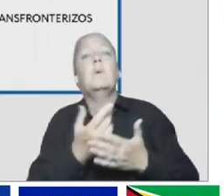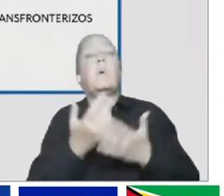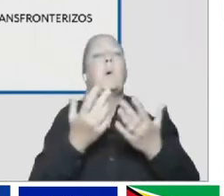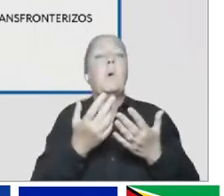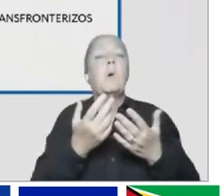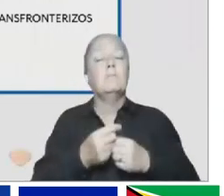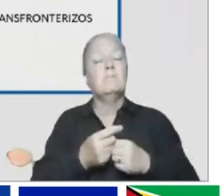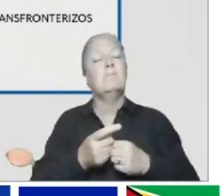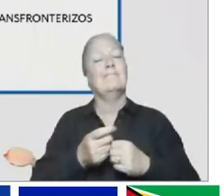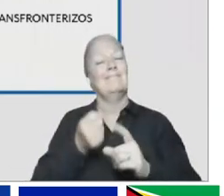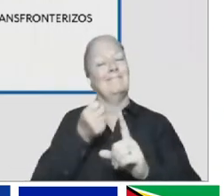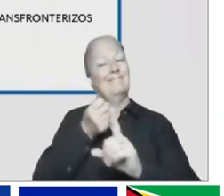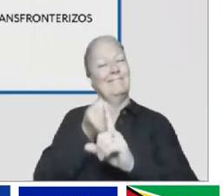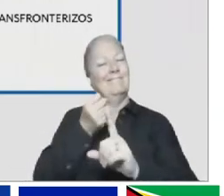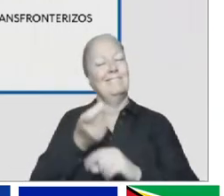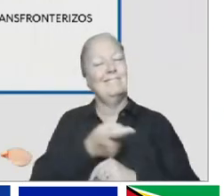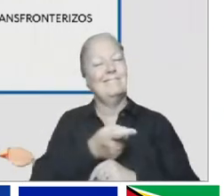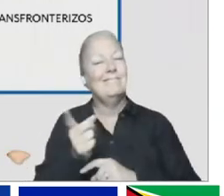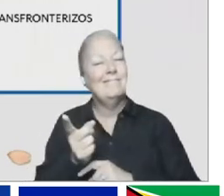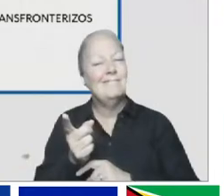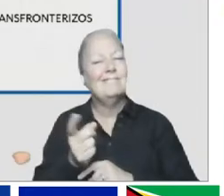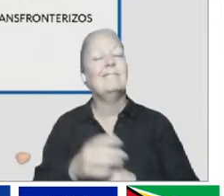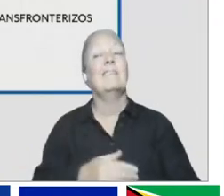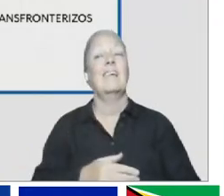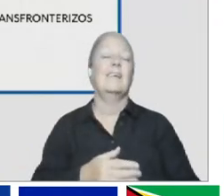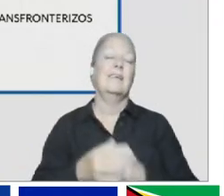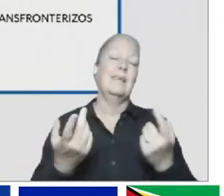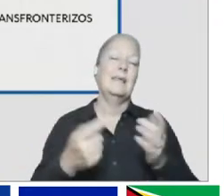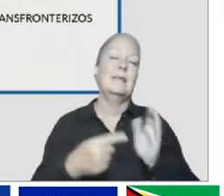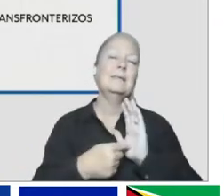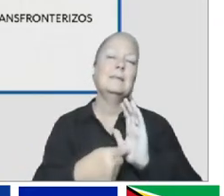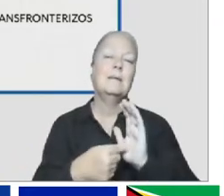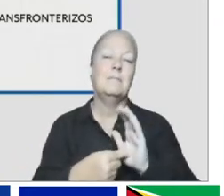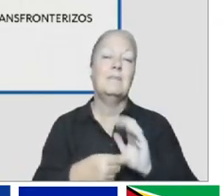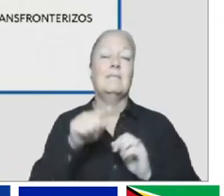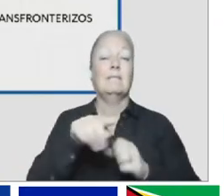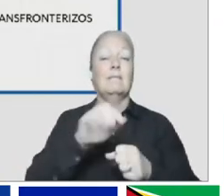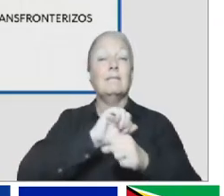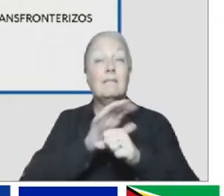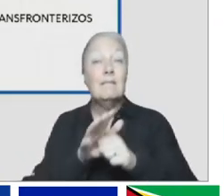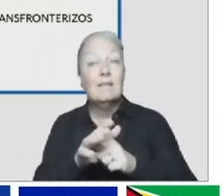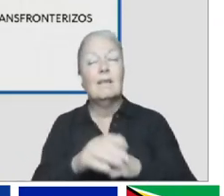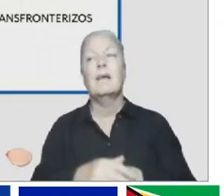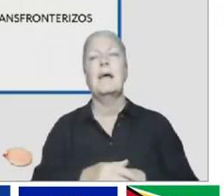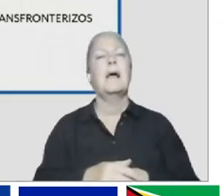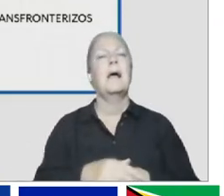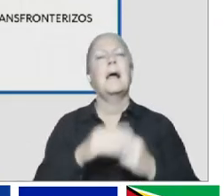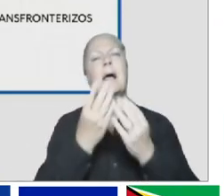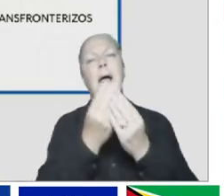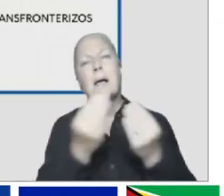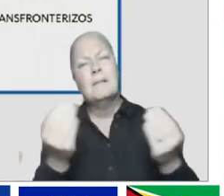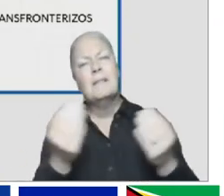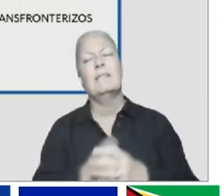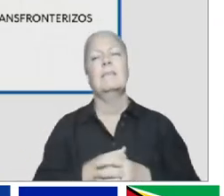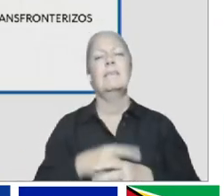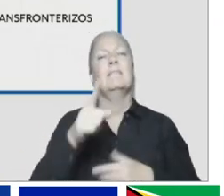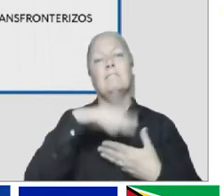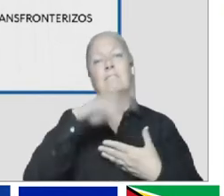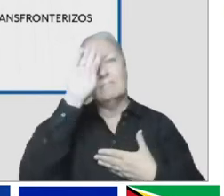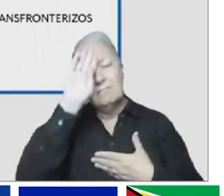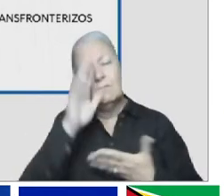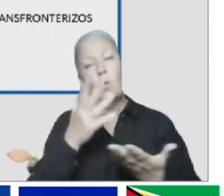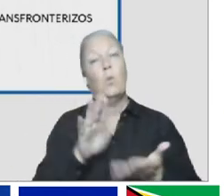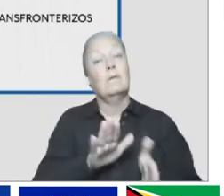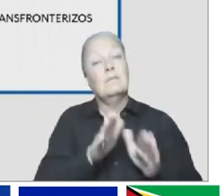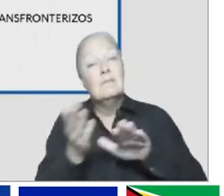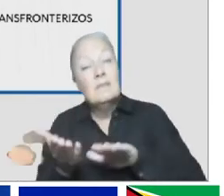this pandemic, positive cases, recovered individuals, deceased persons, beds, and all